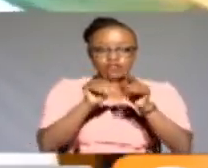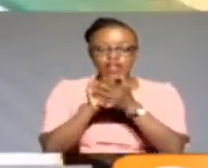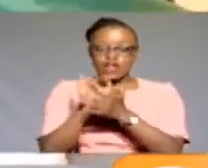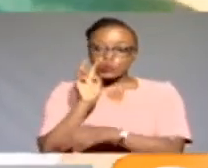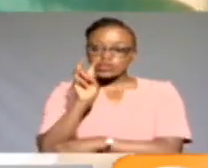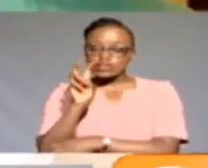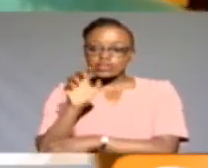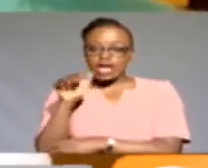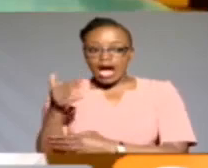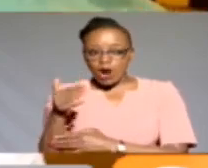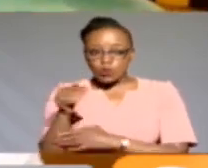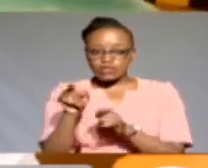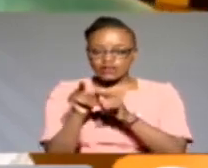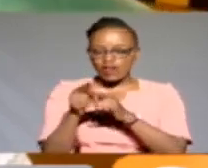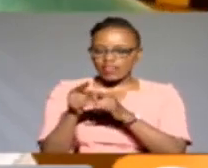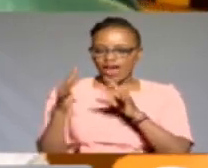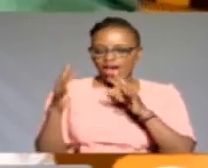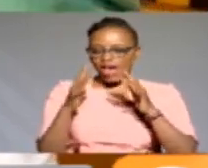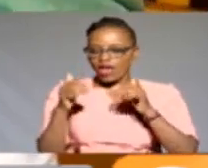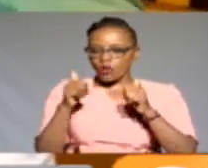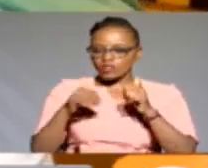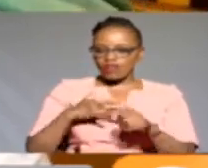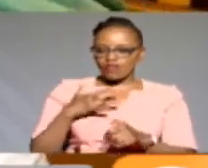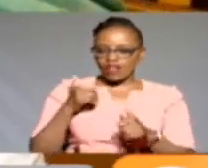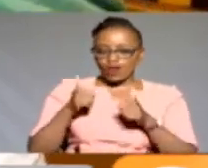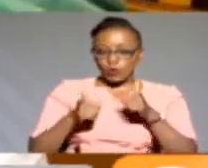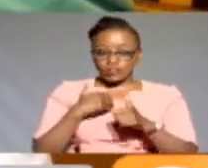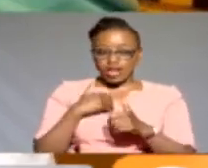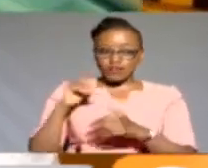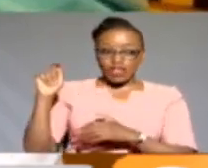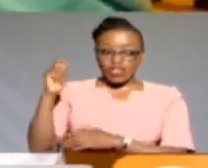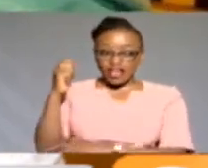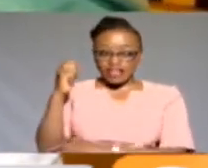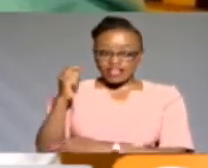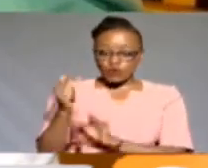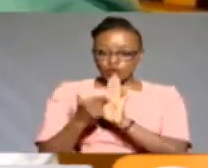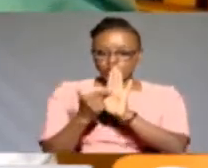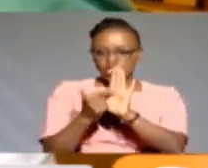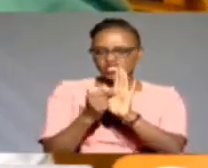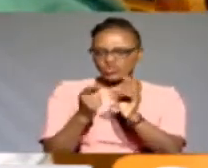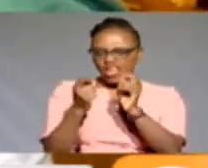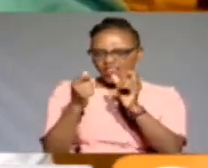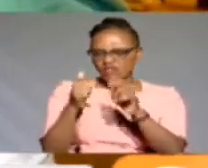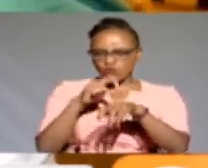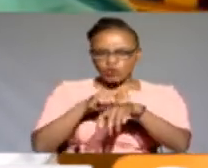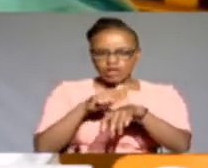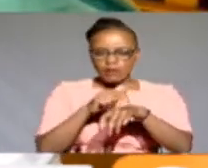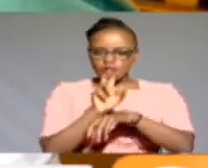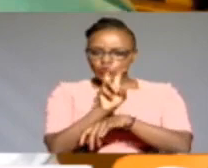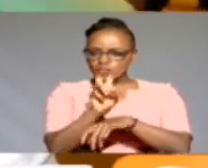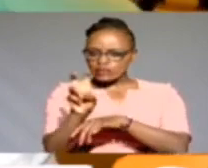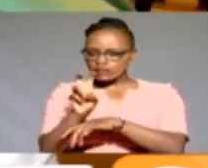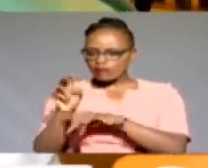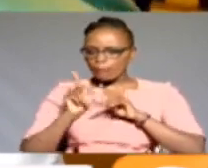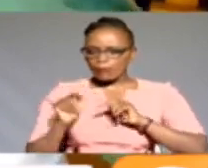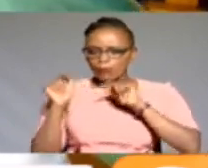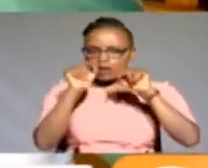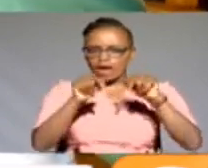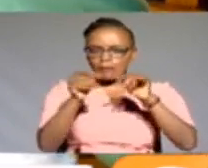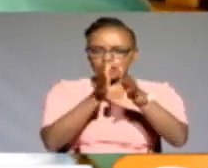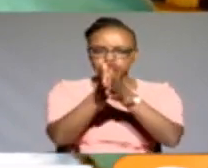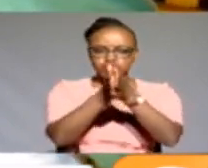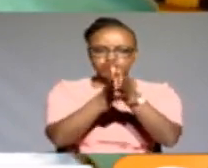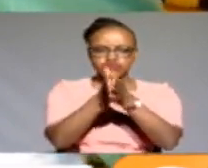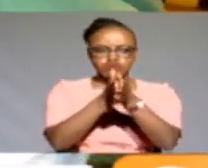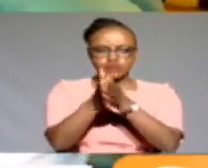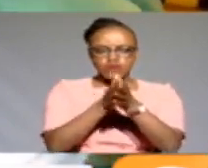kind of atmosphere that we have here. For the Kenyans, for the clips that will be running in just a moment, is you could see the numbers, you could see the enthusiasm. It was a mix